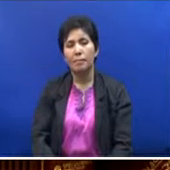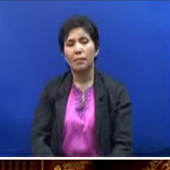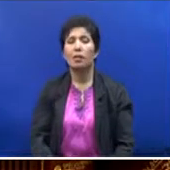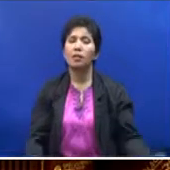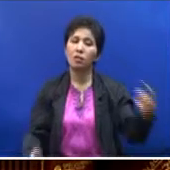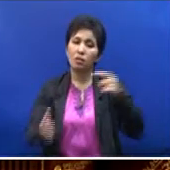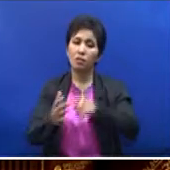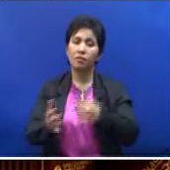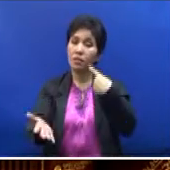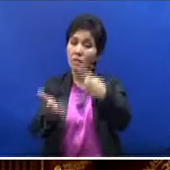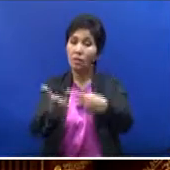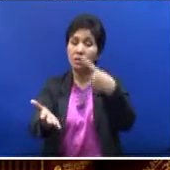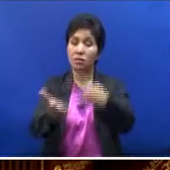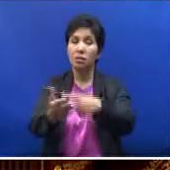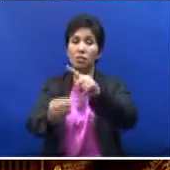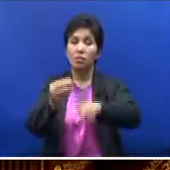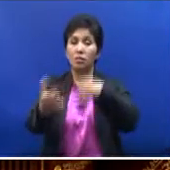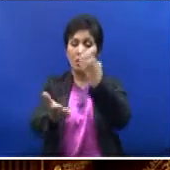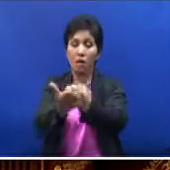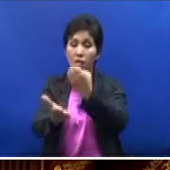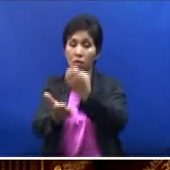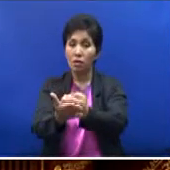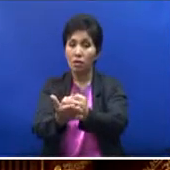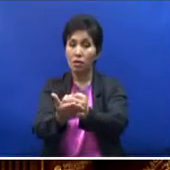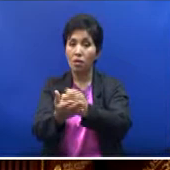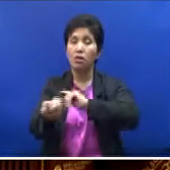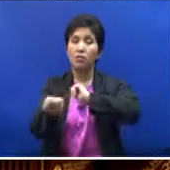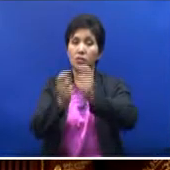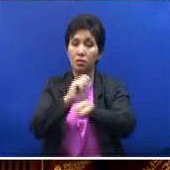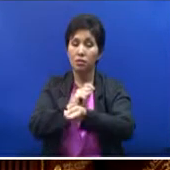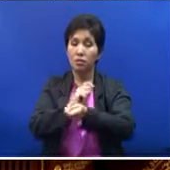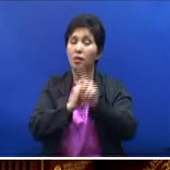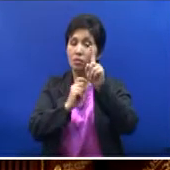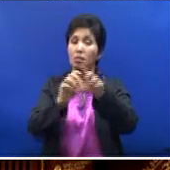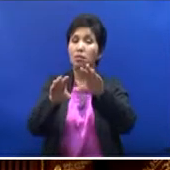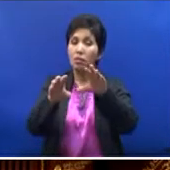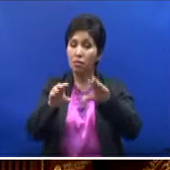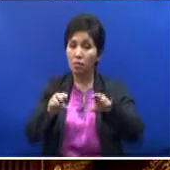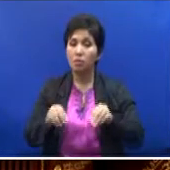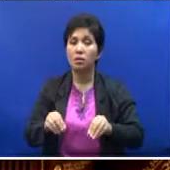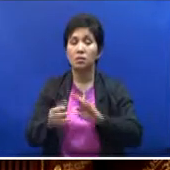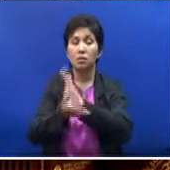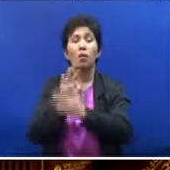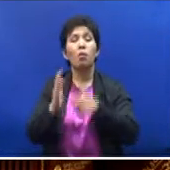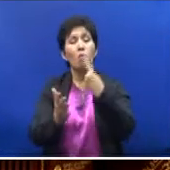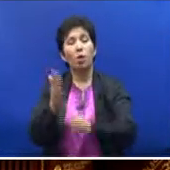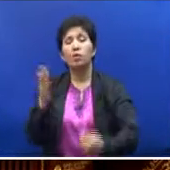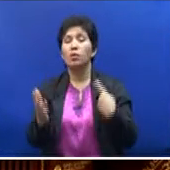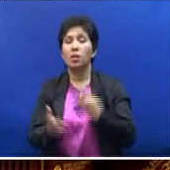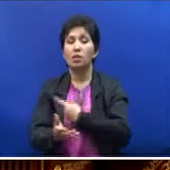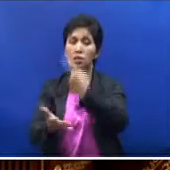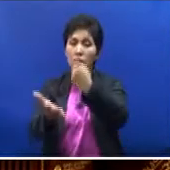Okay, so we have discussed about the economic exchange considerations that influence marriage. Okay, so what we discussed just now,